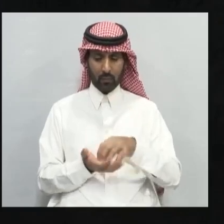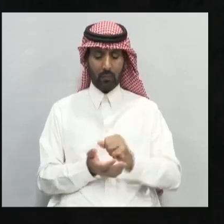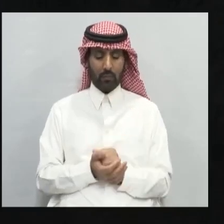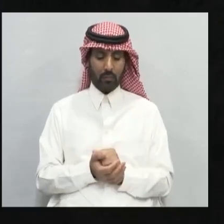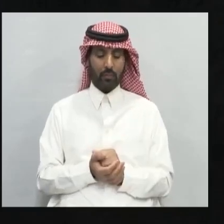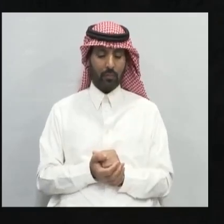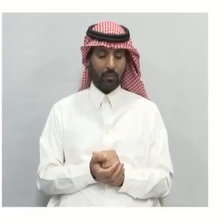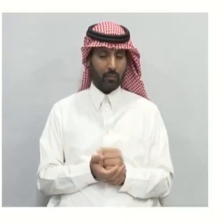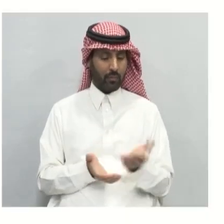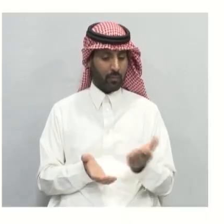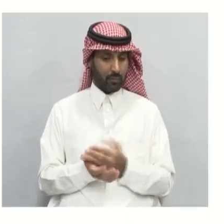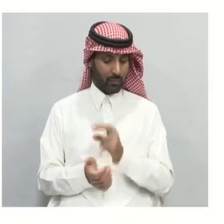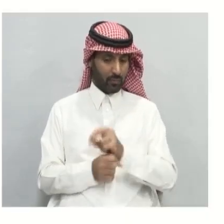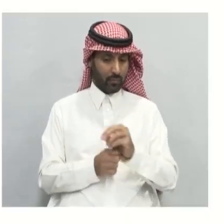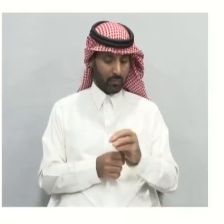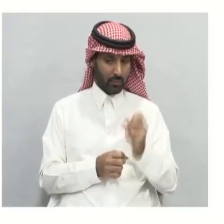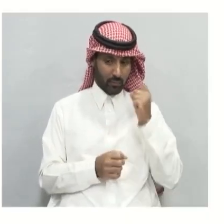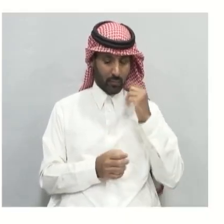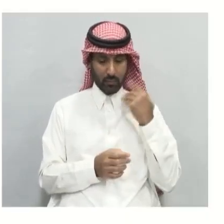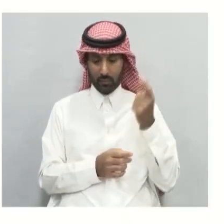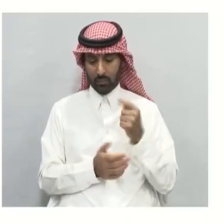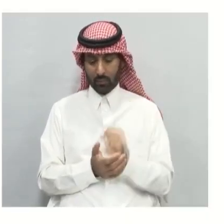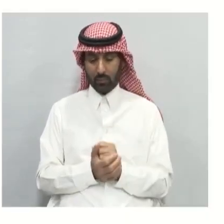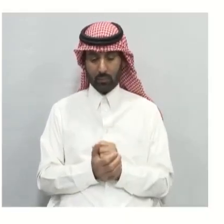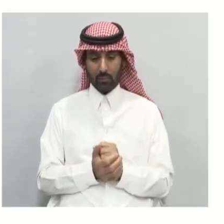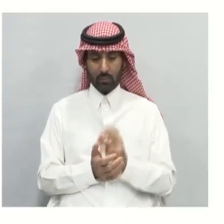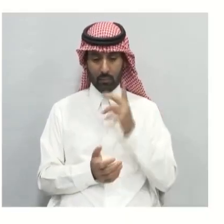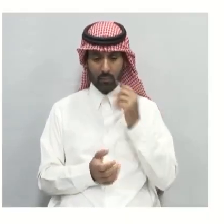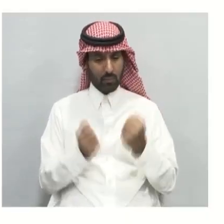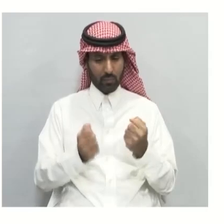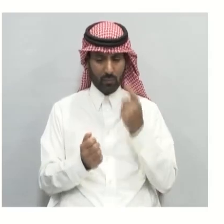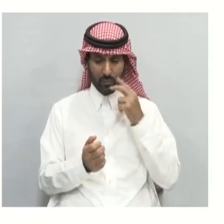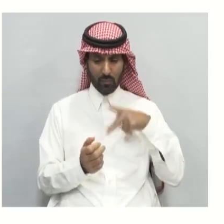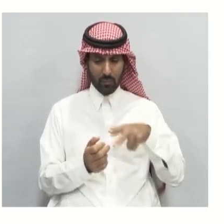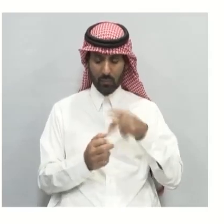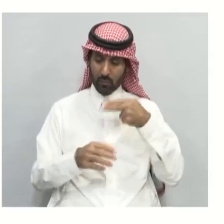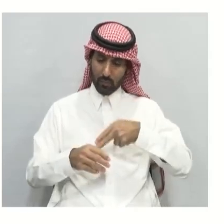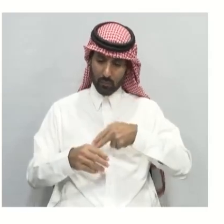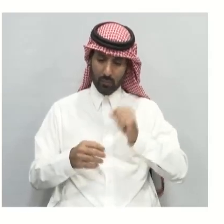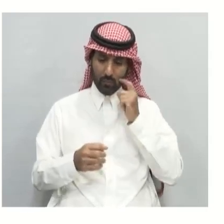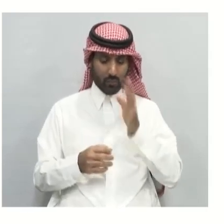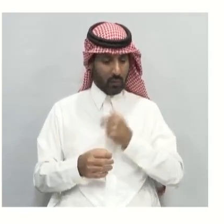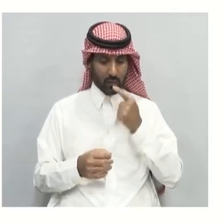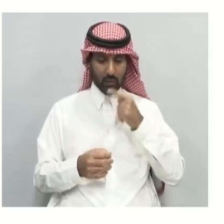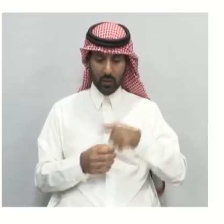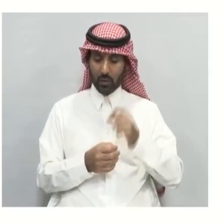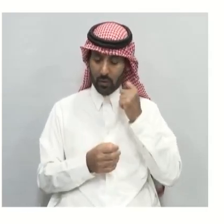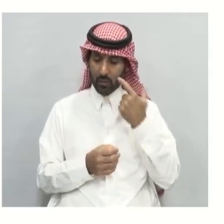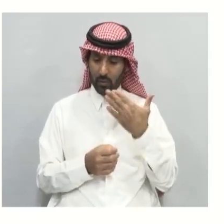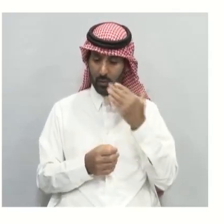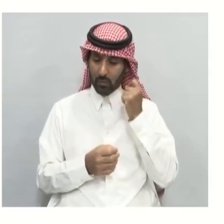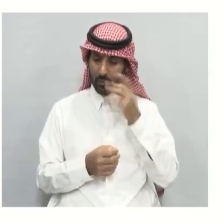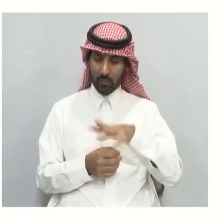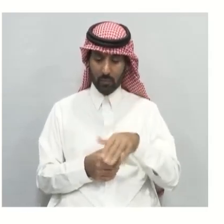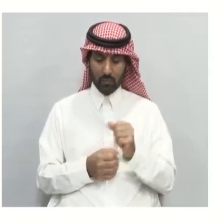vehicles. She will tell us her opinion and we will listen. Cars that run on gasoline wouldn't have become so